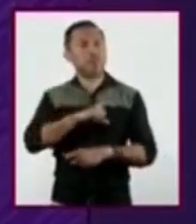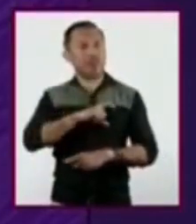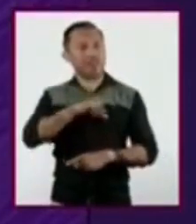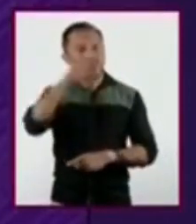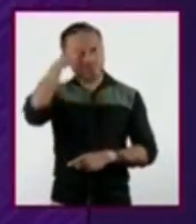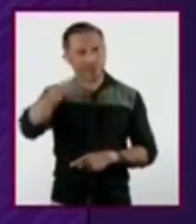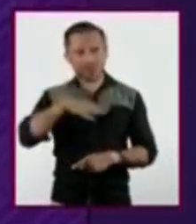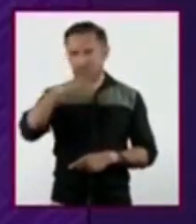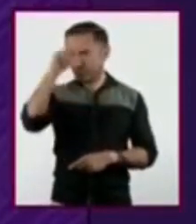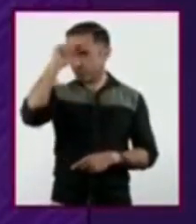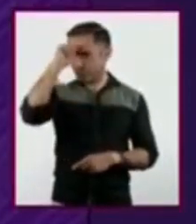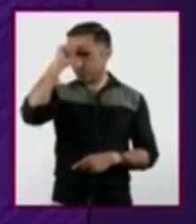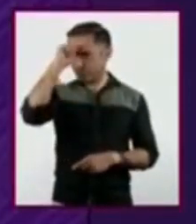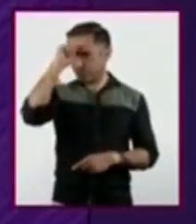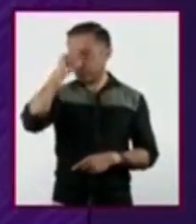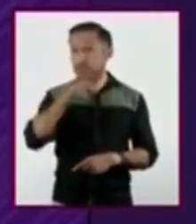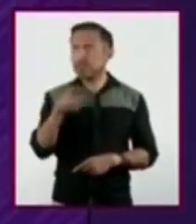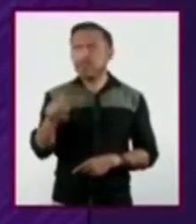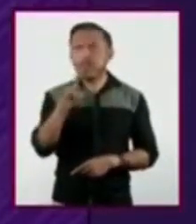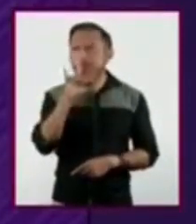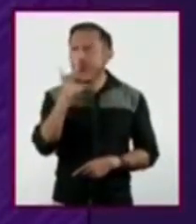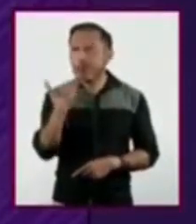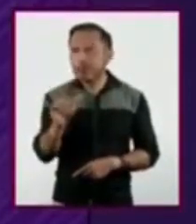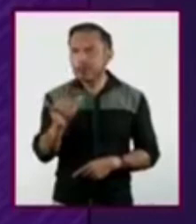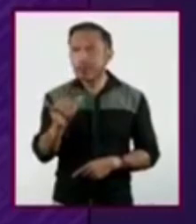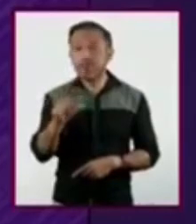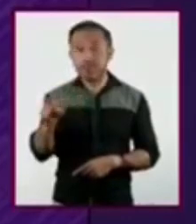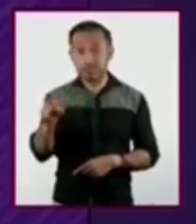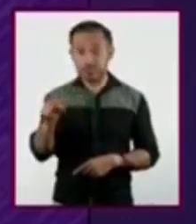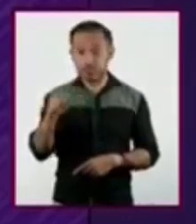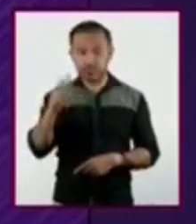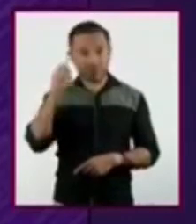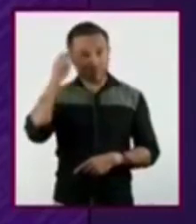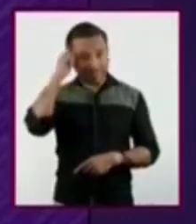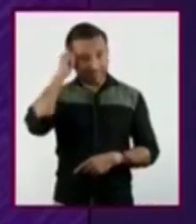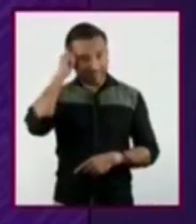What's he like? He's hairy.